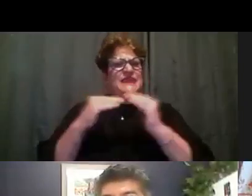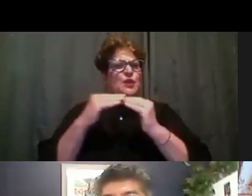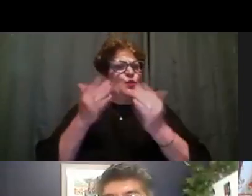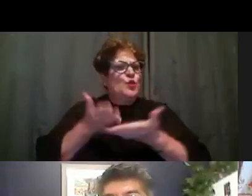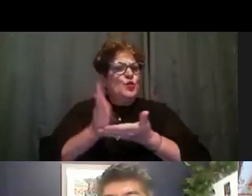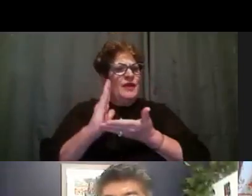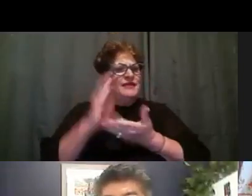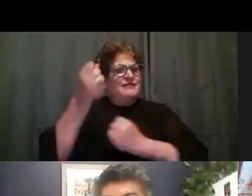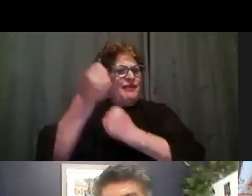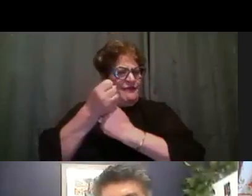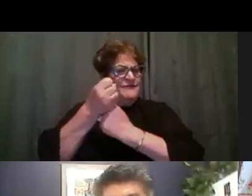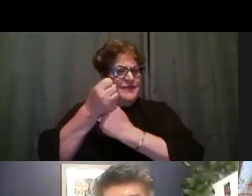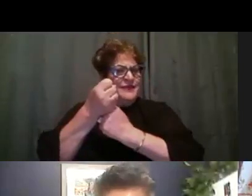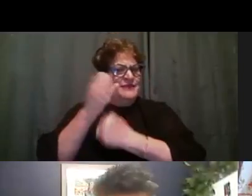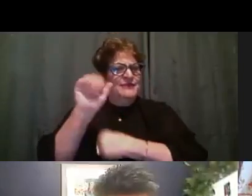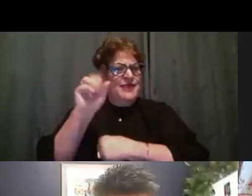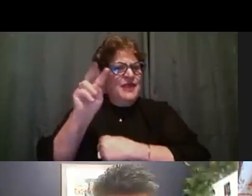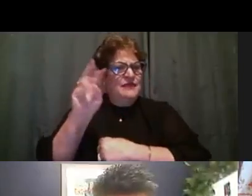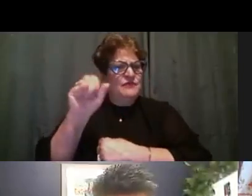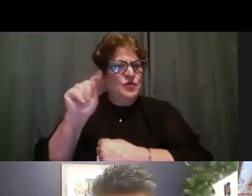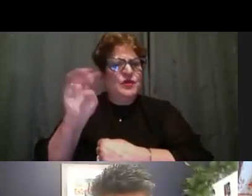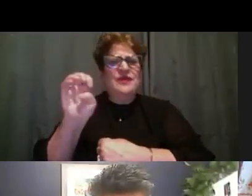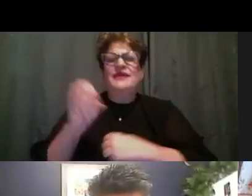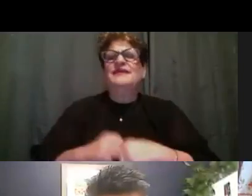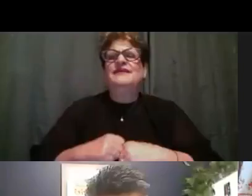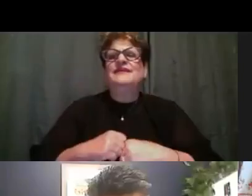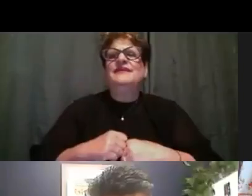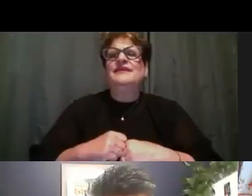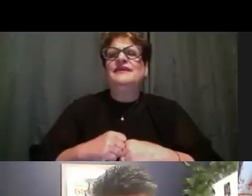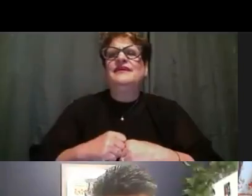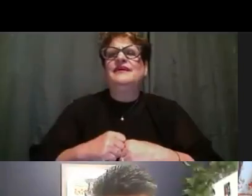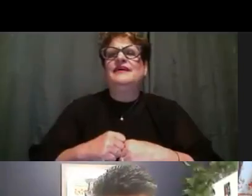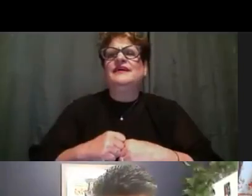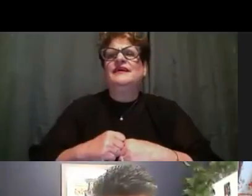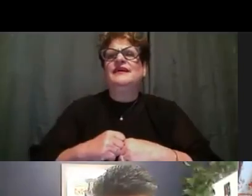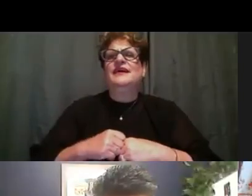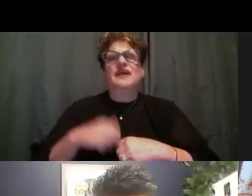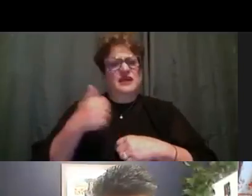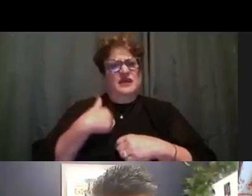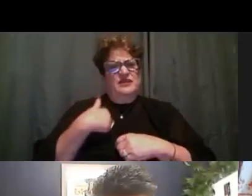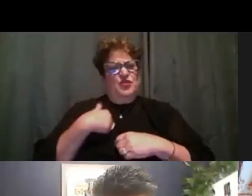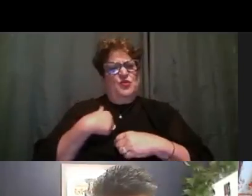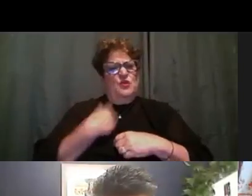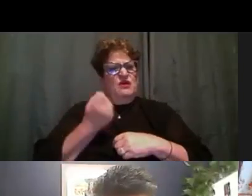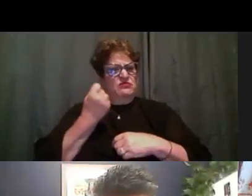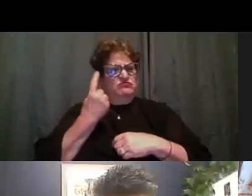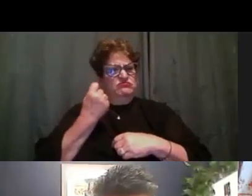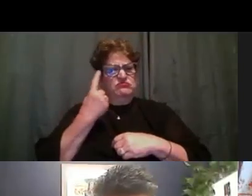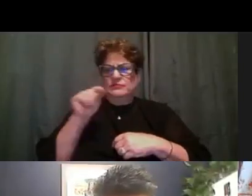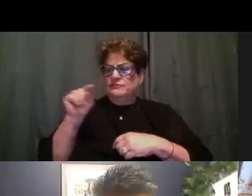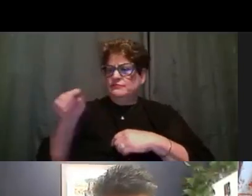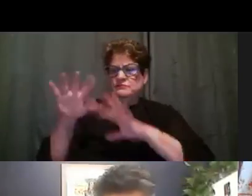So kind of getting the both worlds of in and